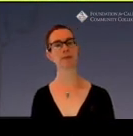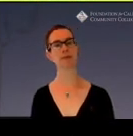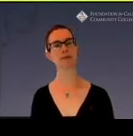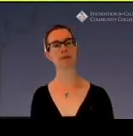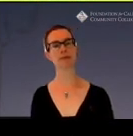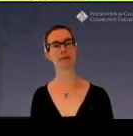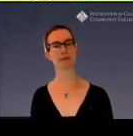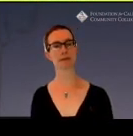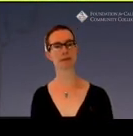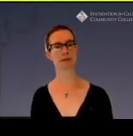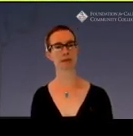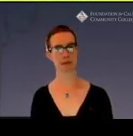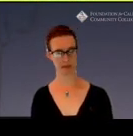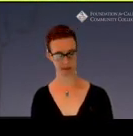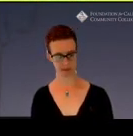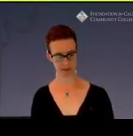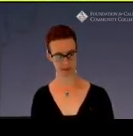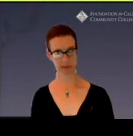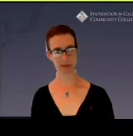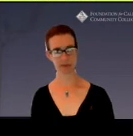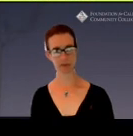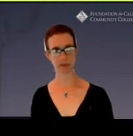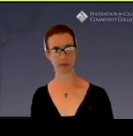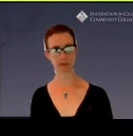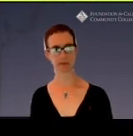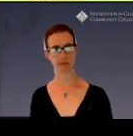participating in CCGI.